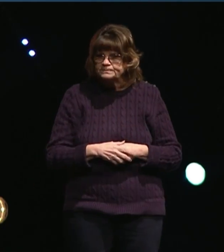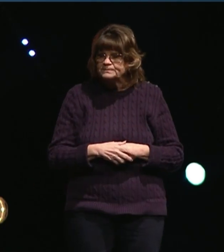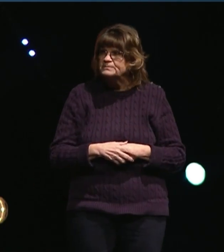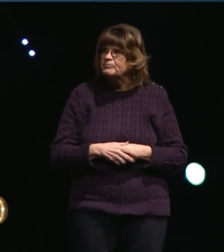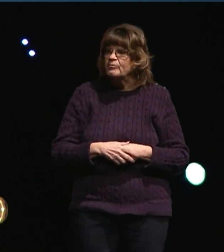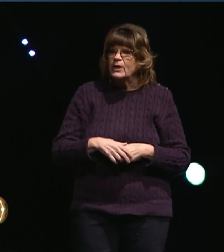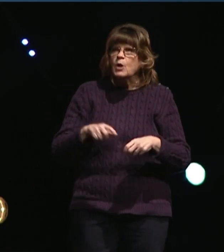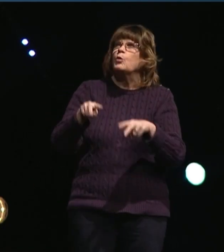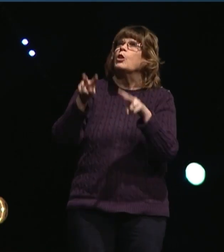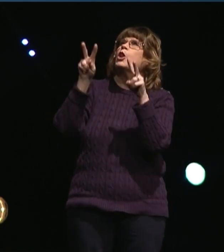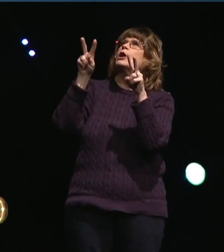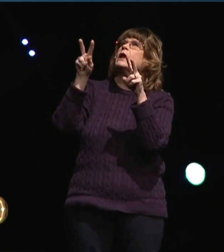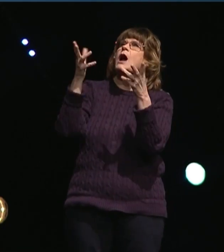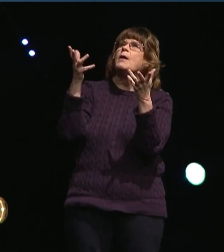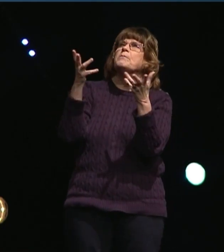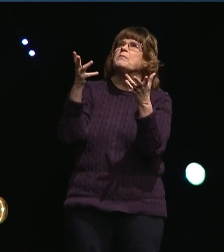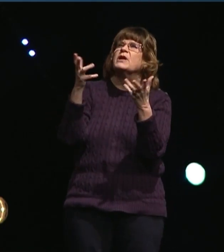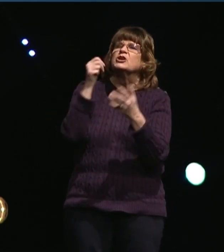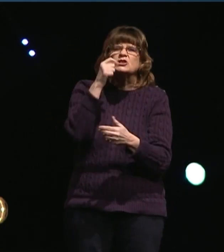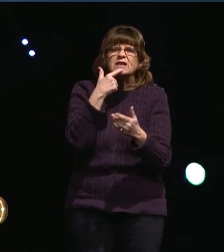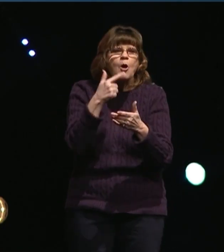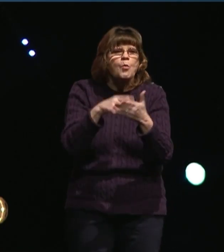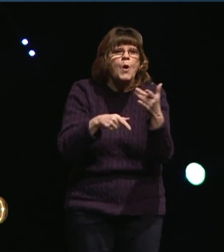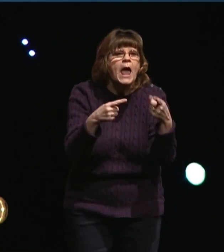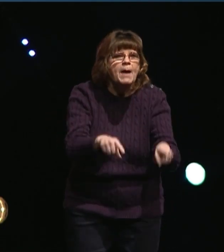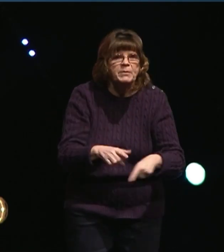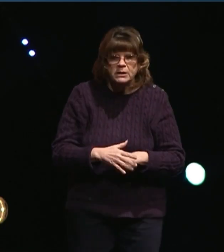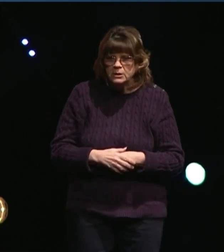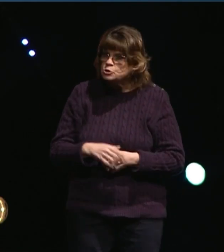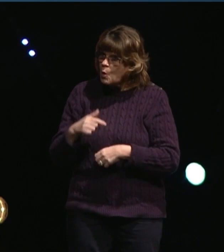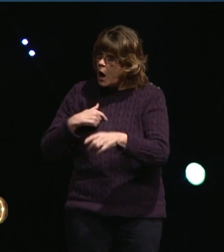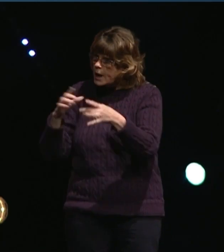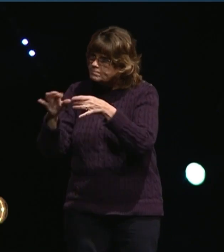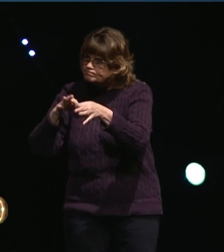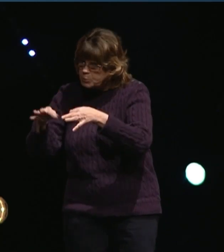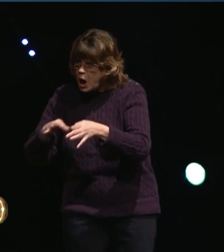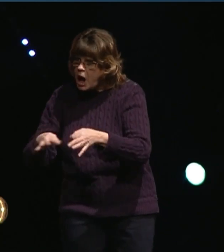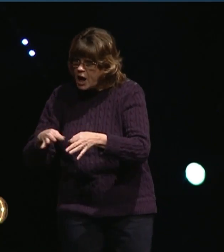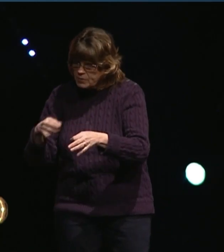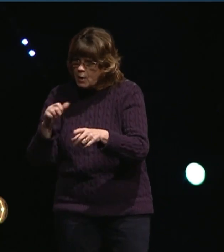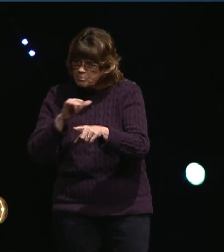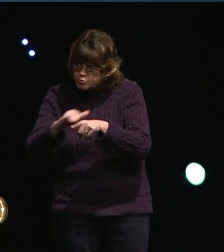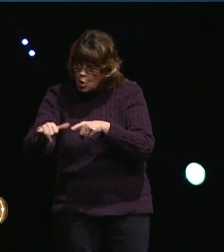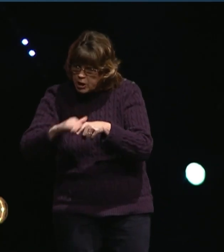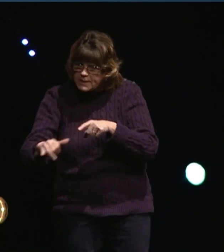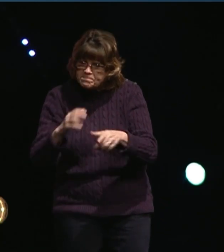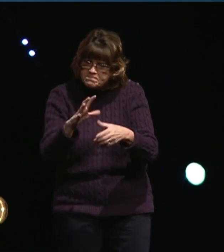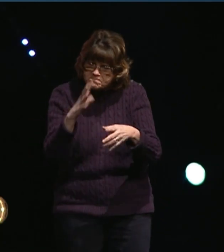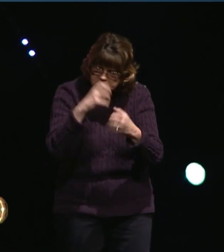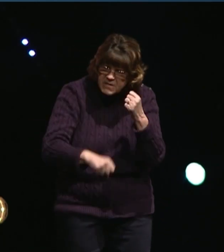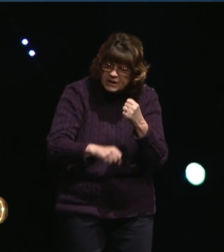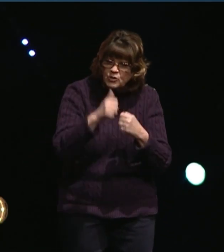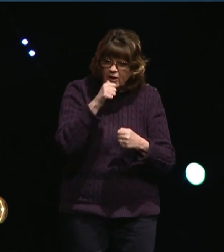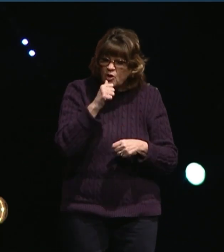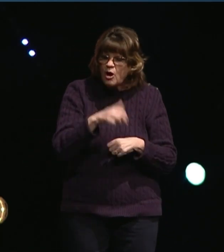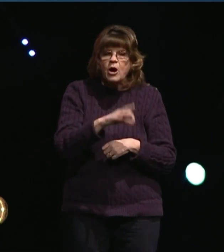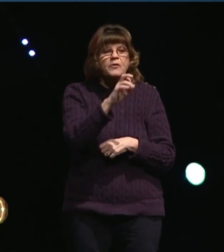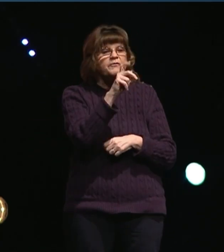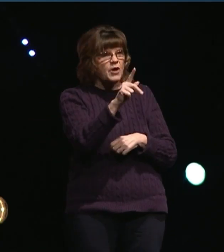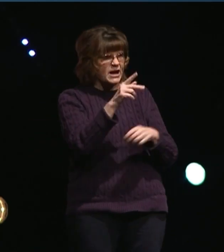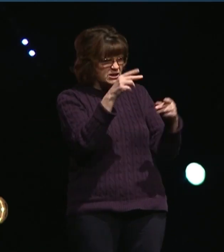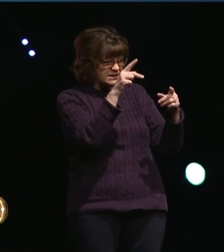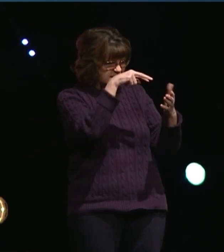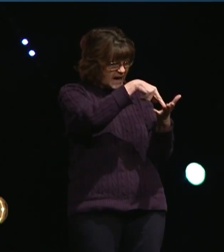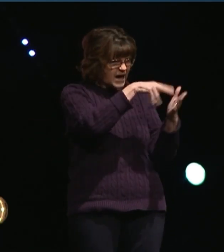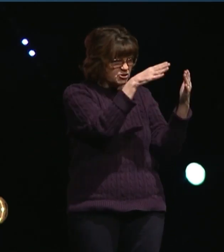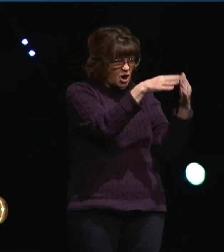we're looking up at her and she says, what happened? And I told her what happened. And she said, Frankie, you go stand in the corner.